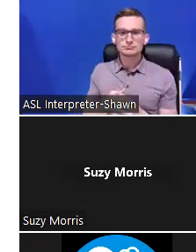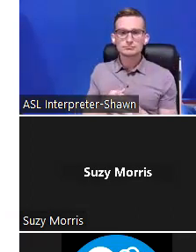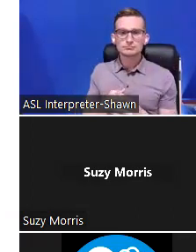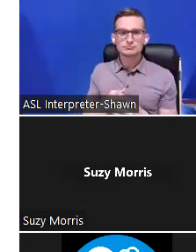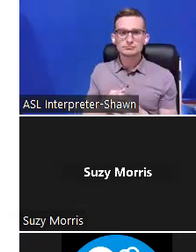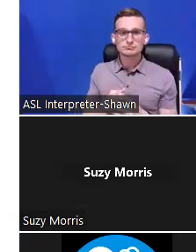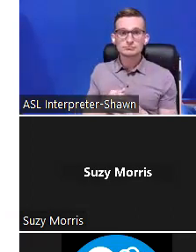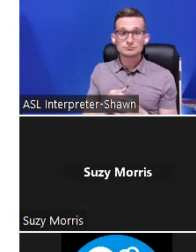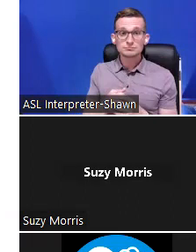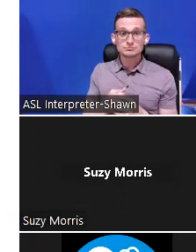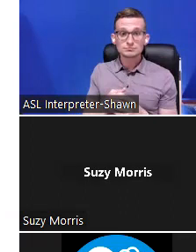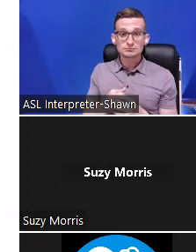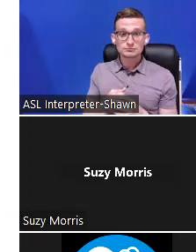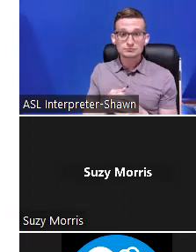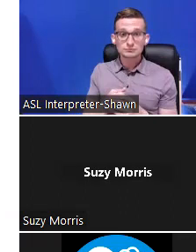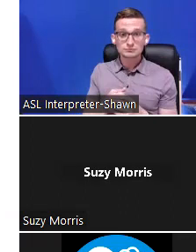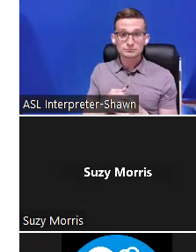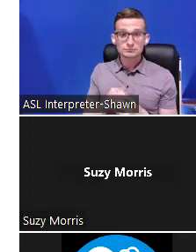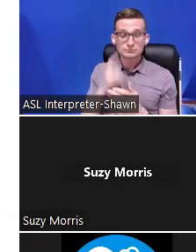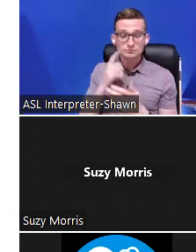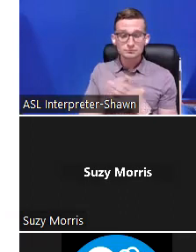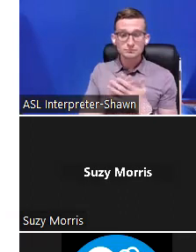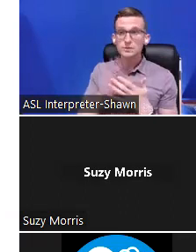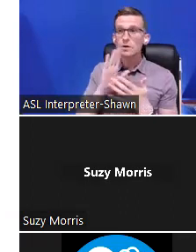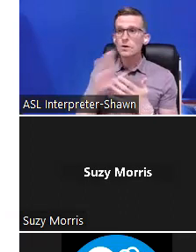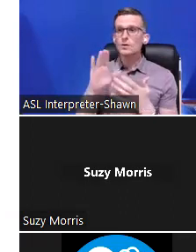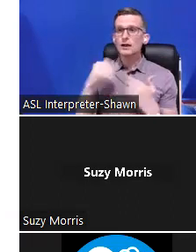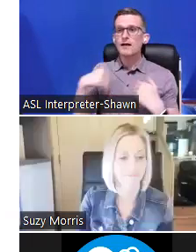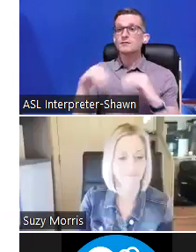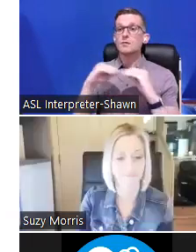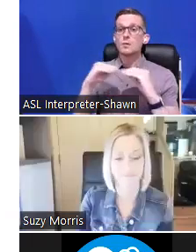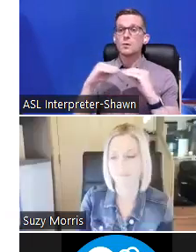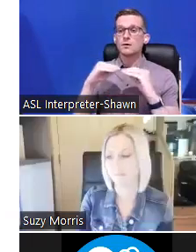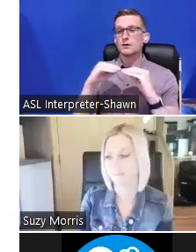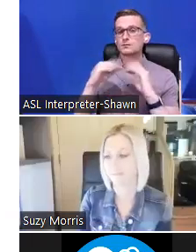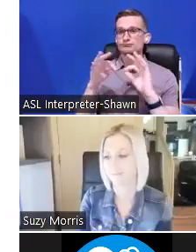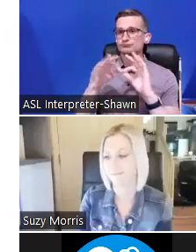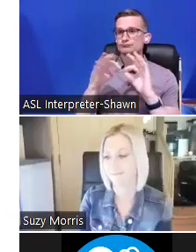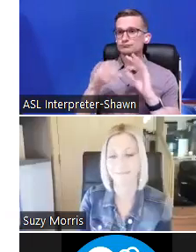is further developed. So there will be more to come on that soon.